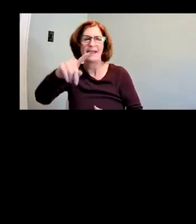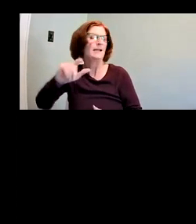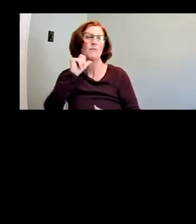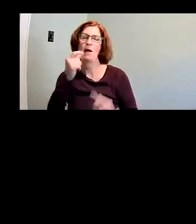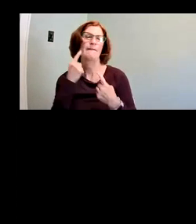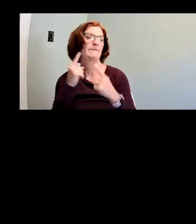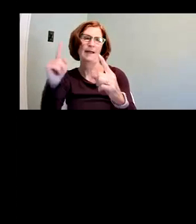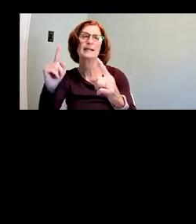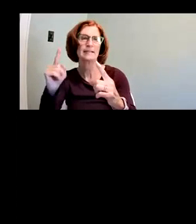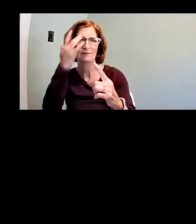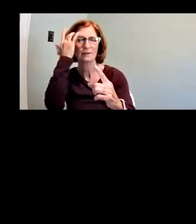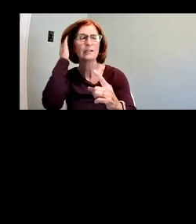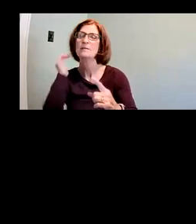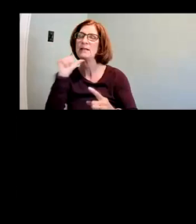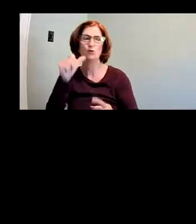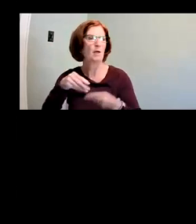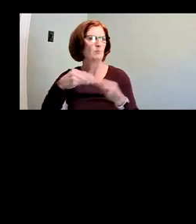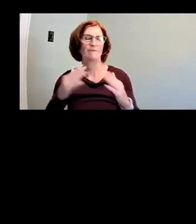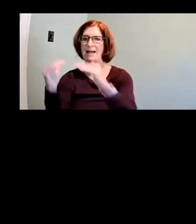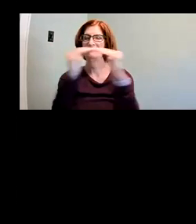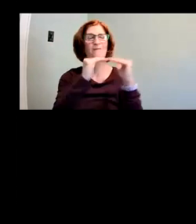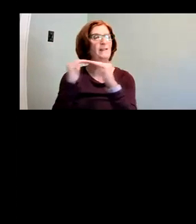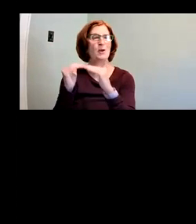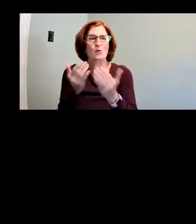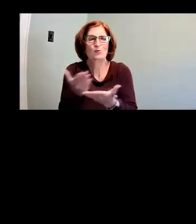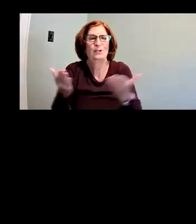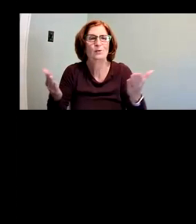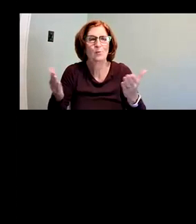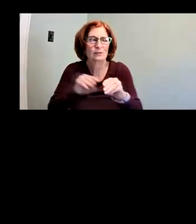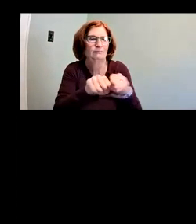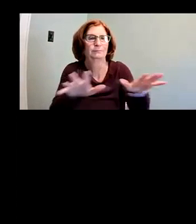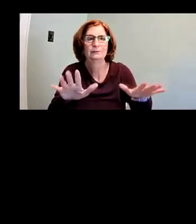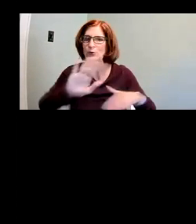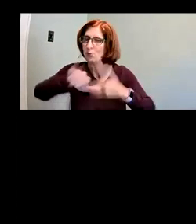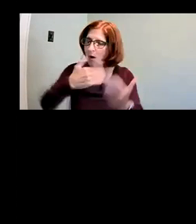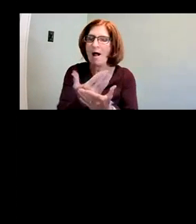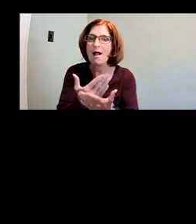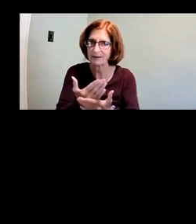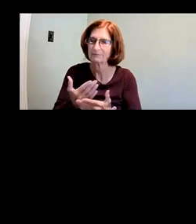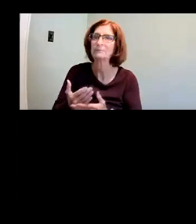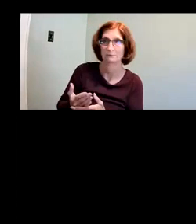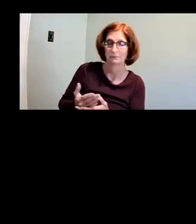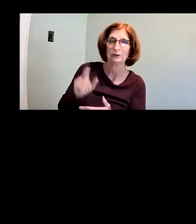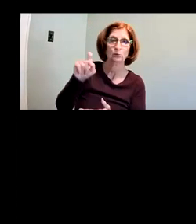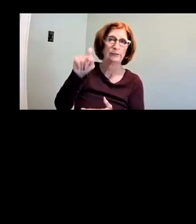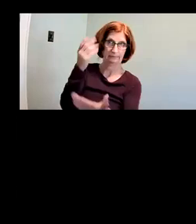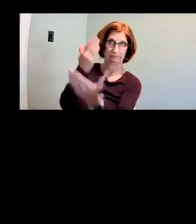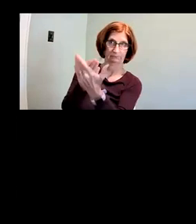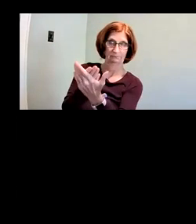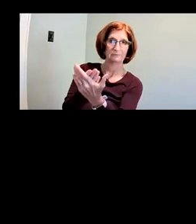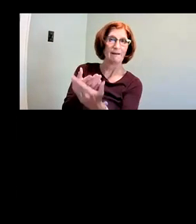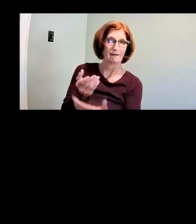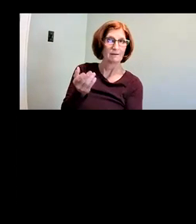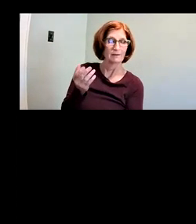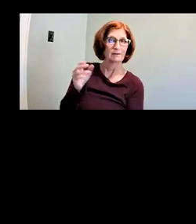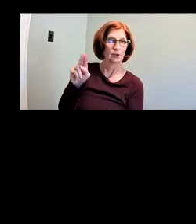ineffective in the equitable distribution of resources. There's a need for fact-checking by the URA with